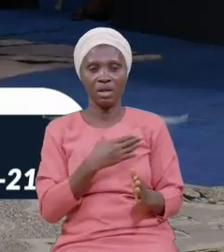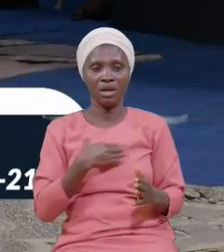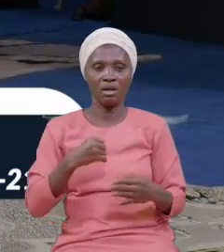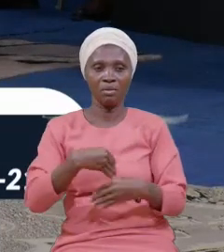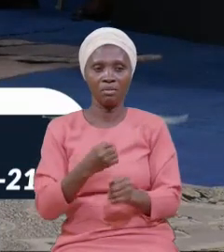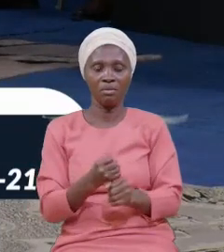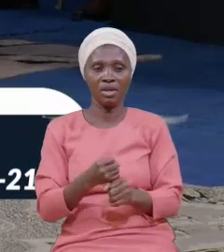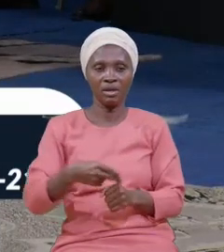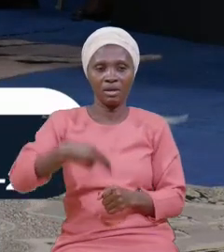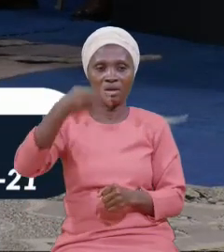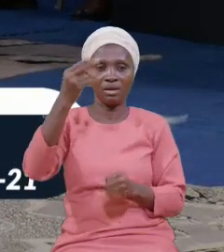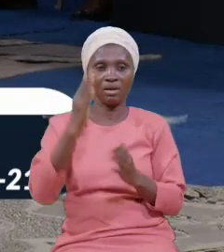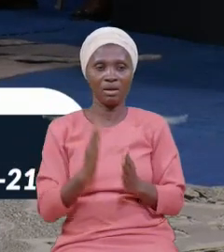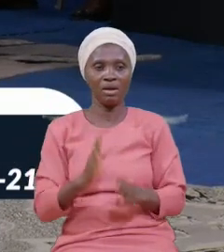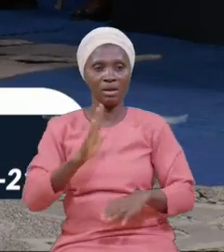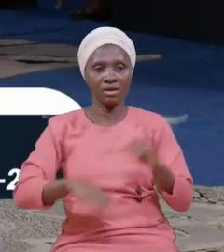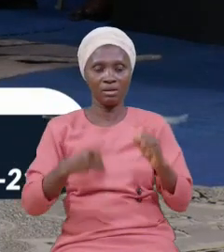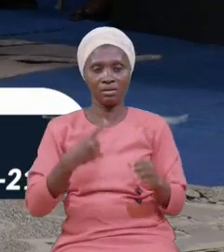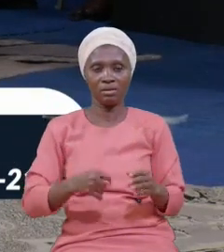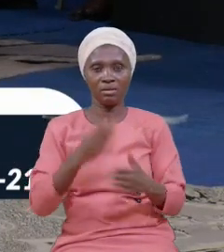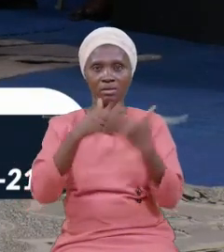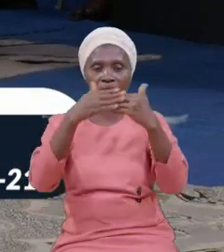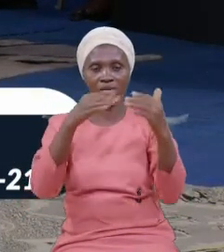intercessor, and he's pleading for you,